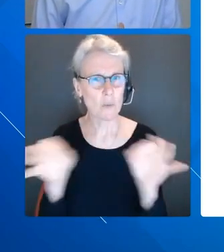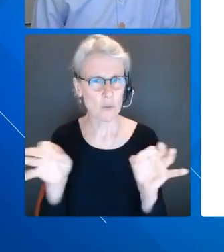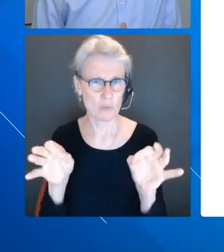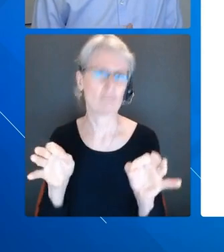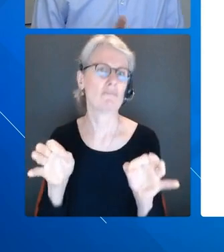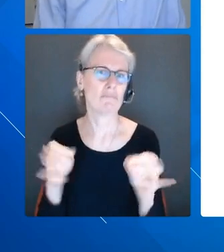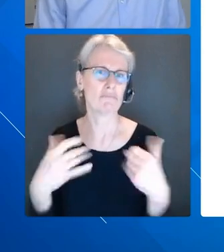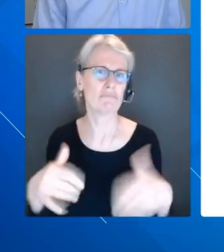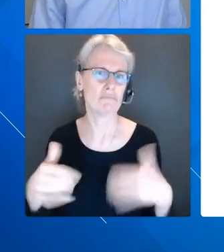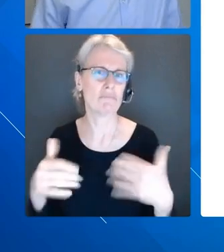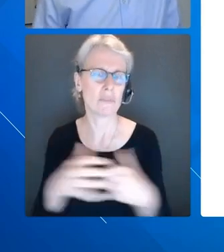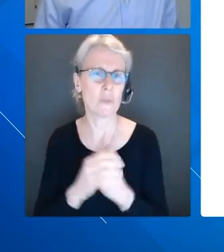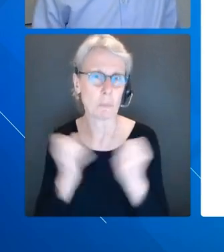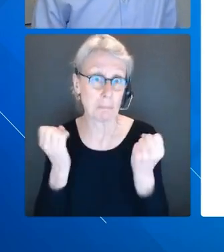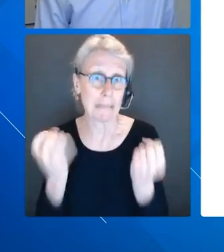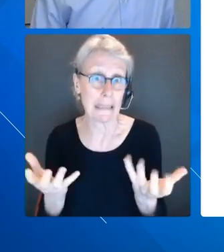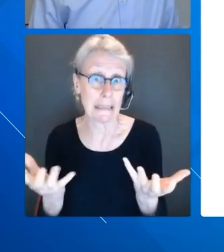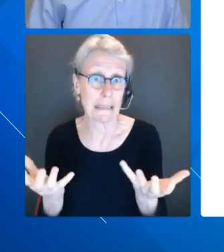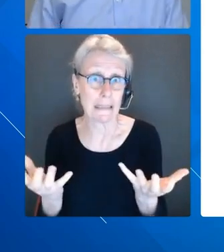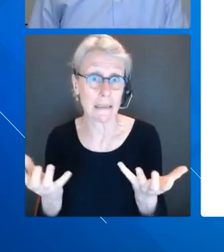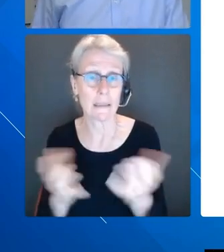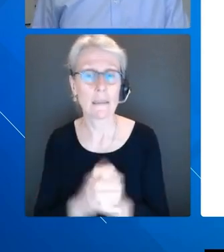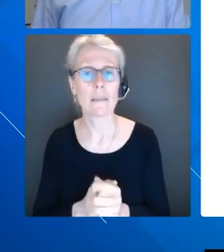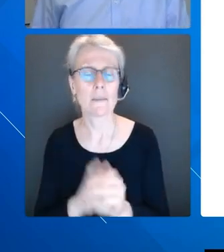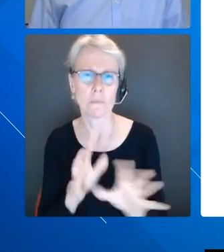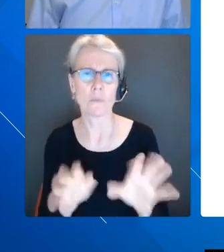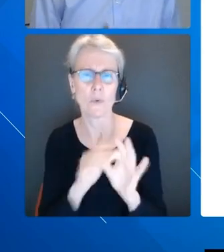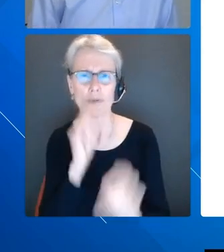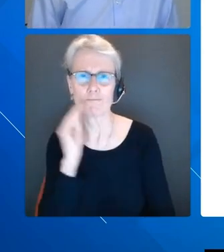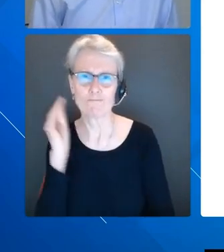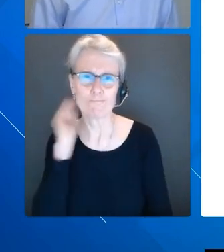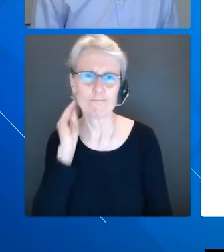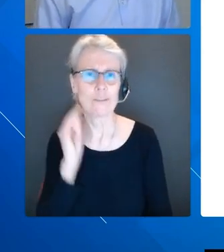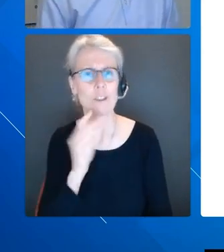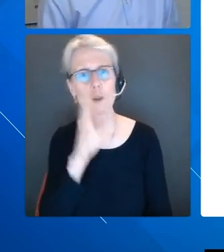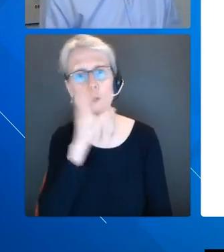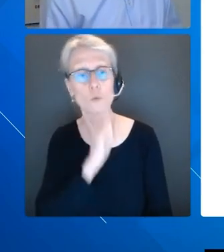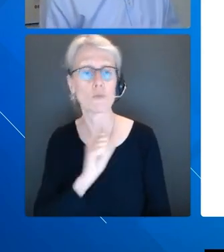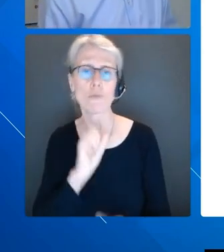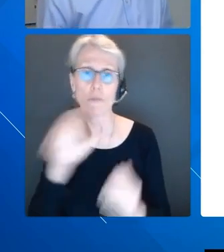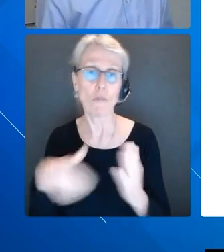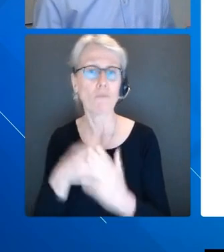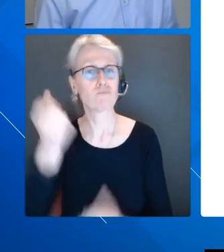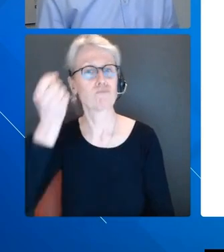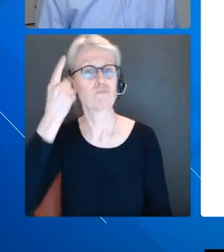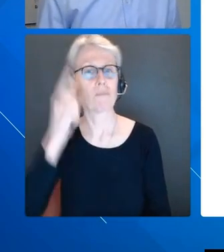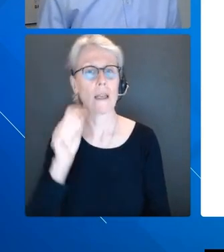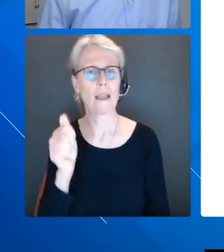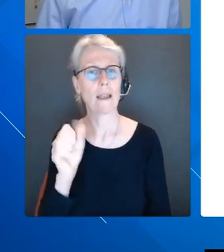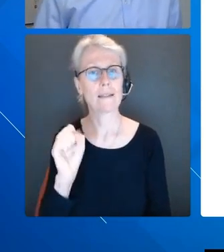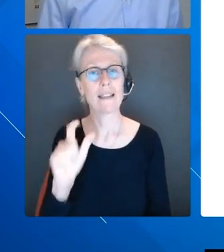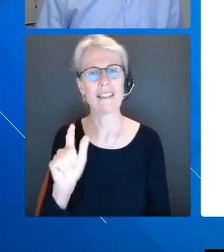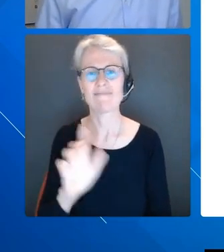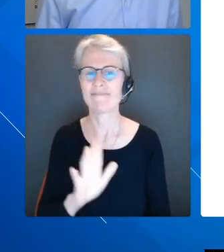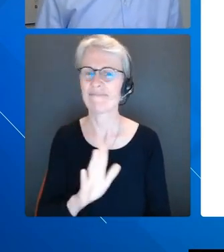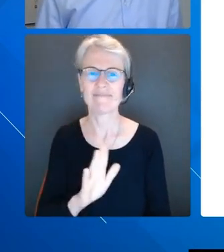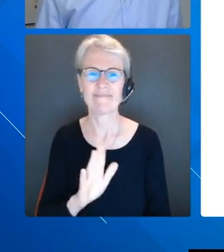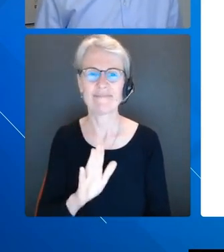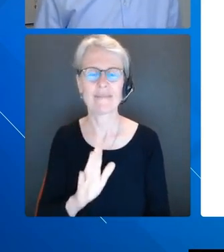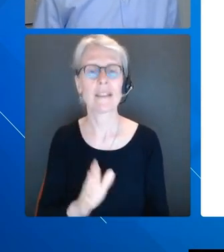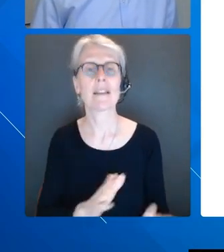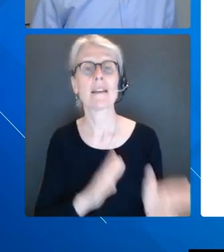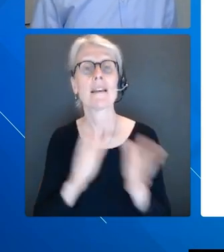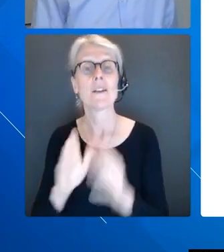so yeah, so remember that. And just to give you an idea of the accuracy of